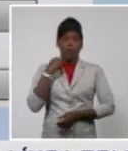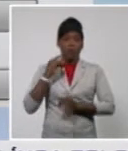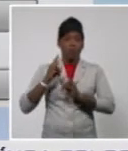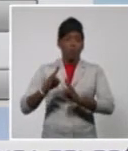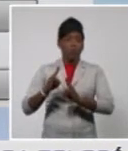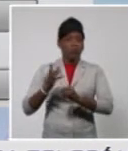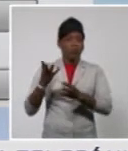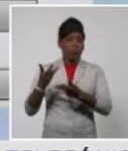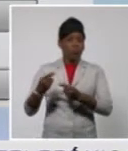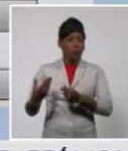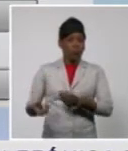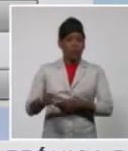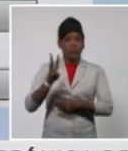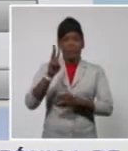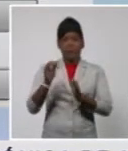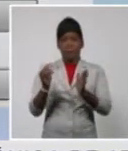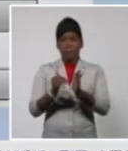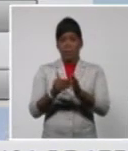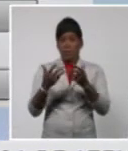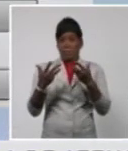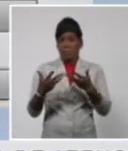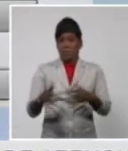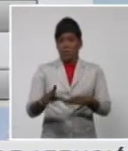924,706 and a mortality rate of